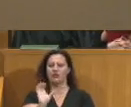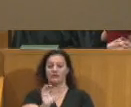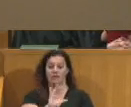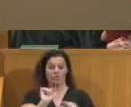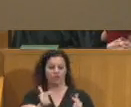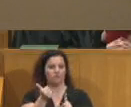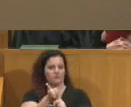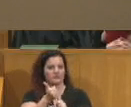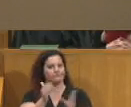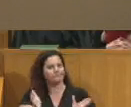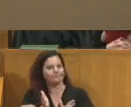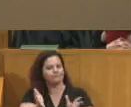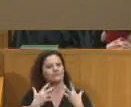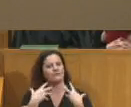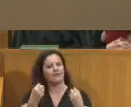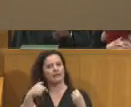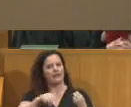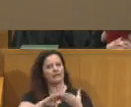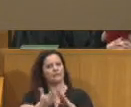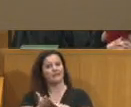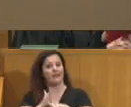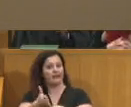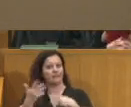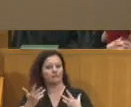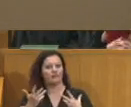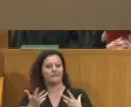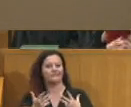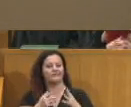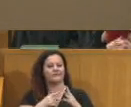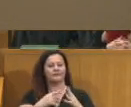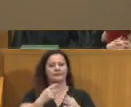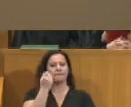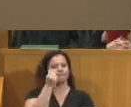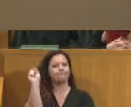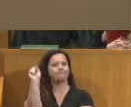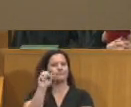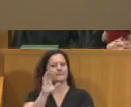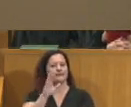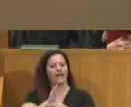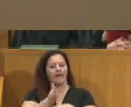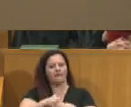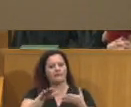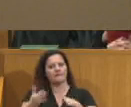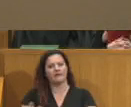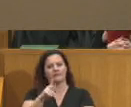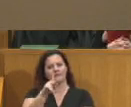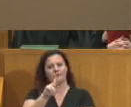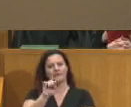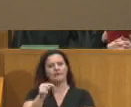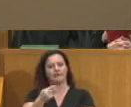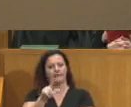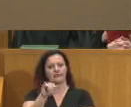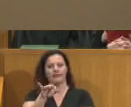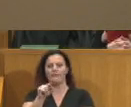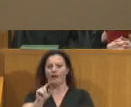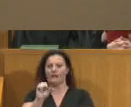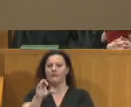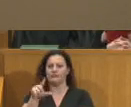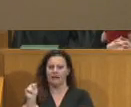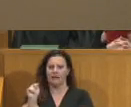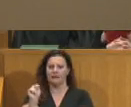present the Mayor's Award in honor of former Mayor Richard Vinroot to an individual who has displayed